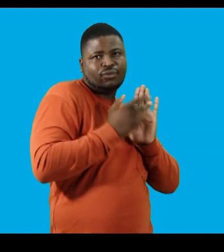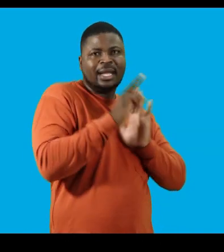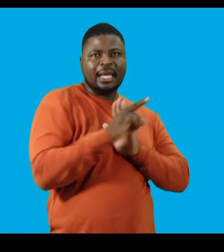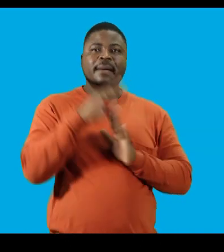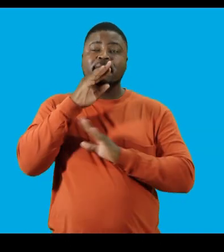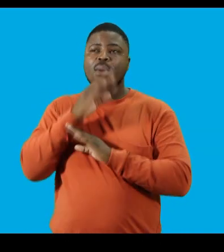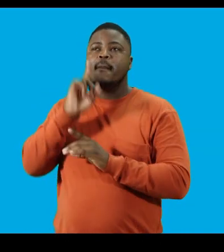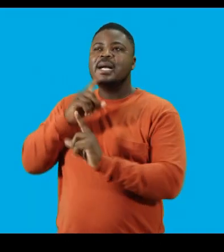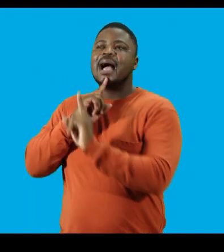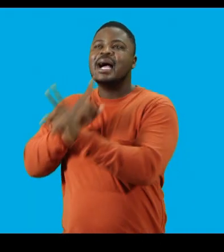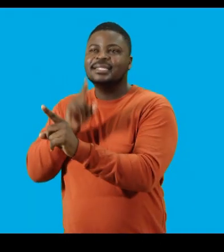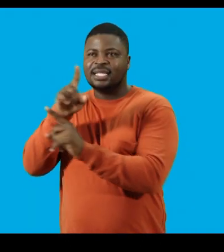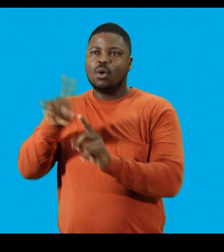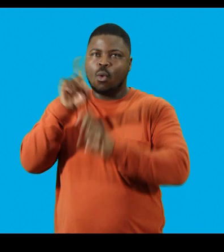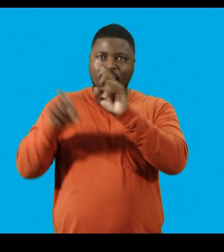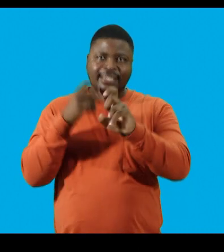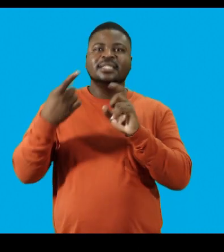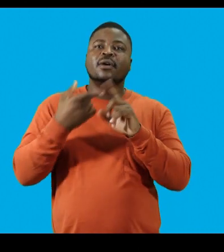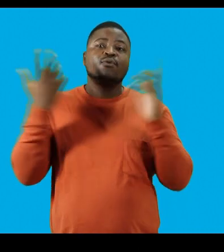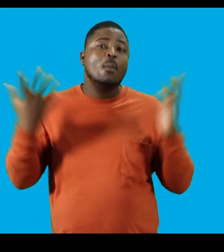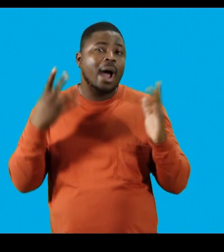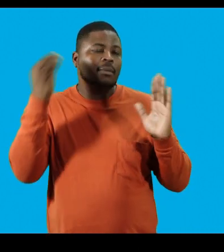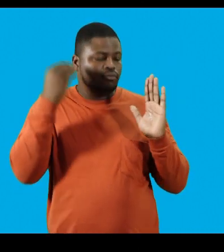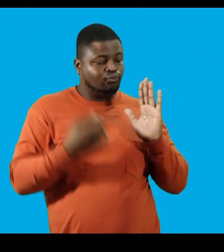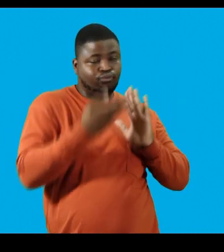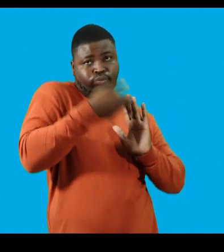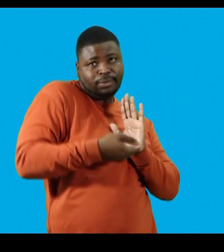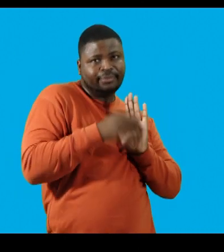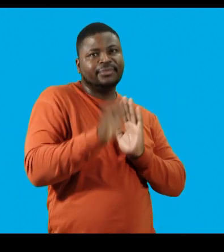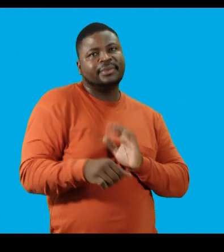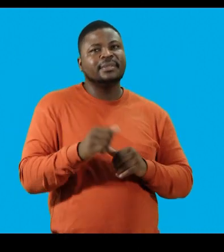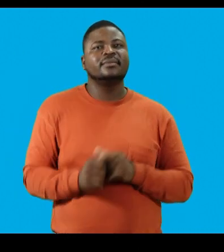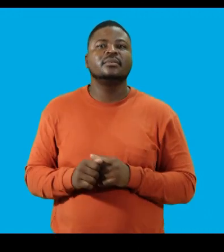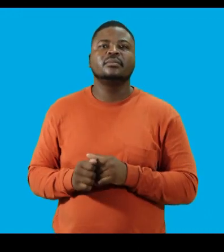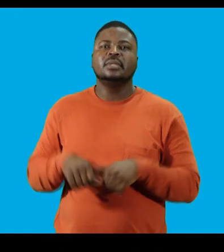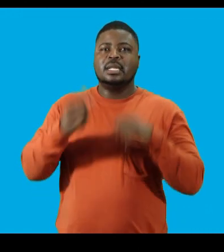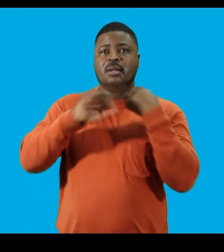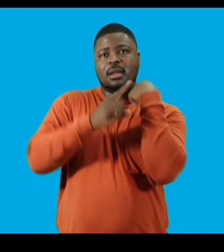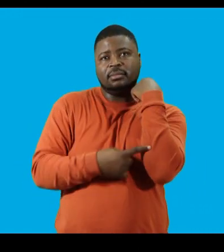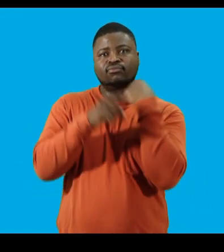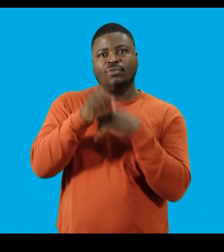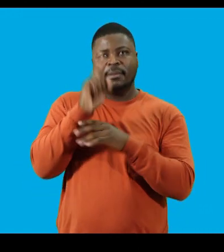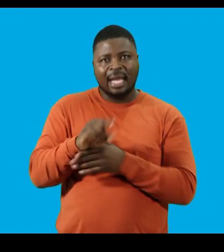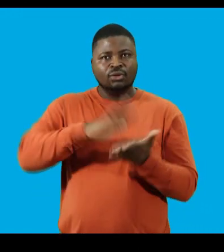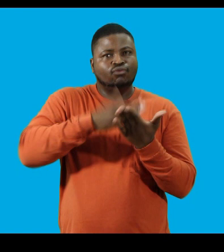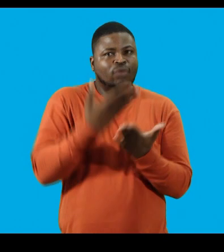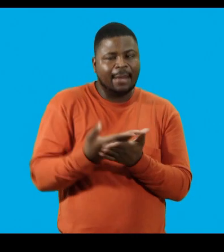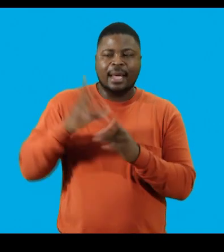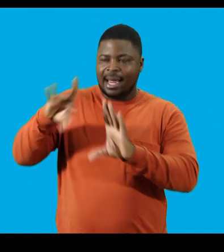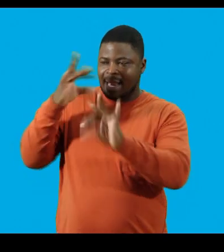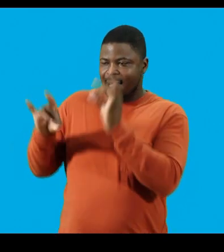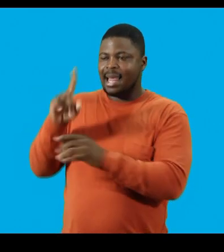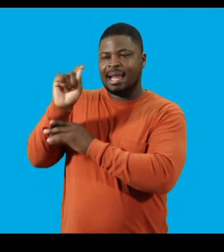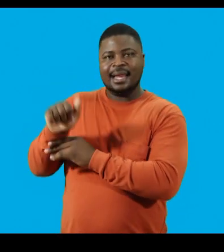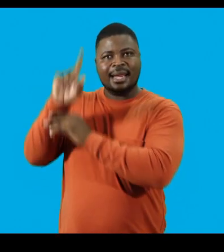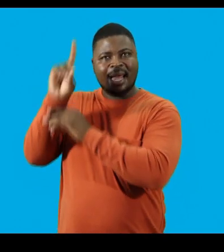questions by using the pie chart. And then lastly, interpret and analyze the data